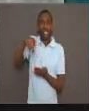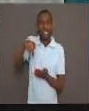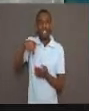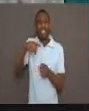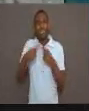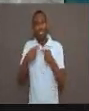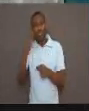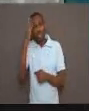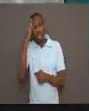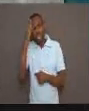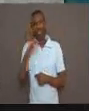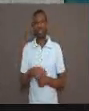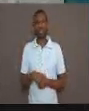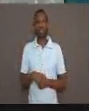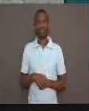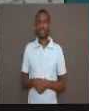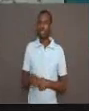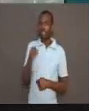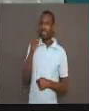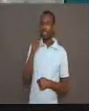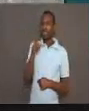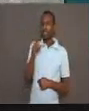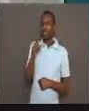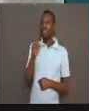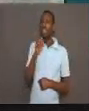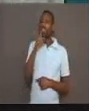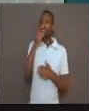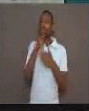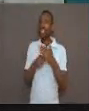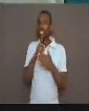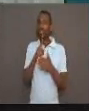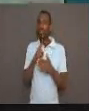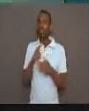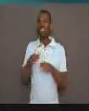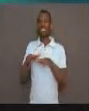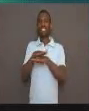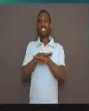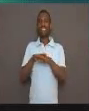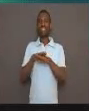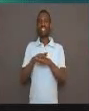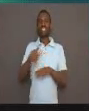This is a result of something called surface tension.